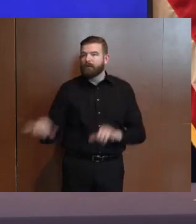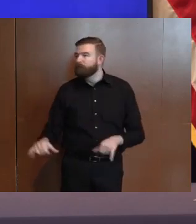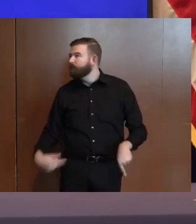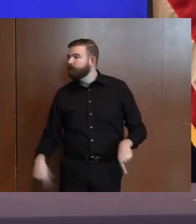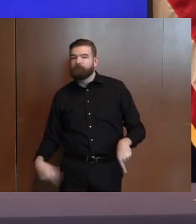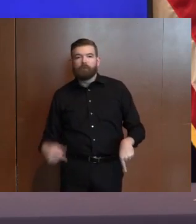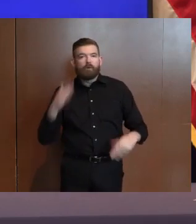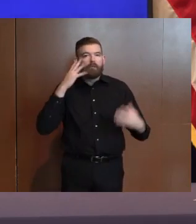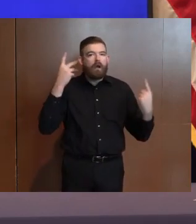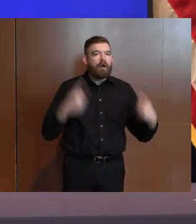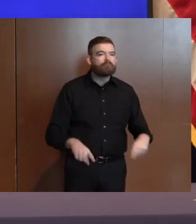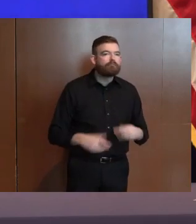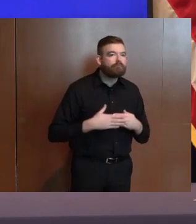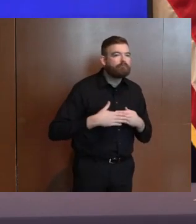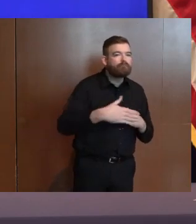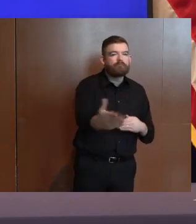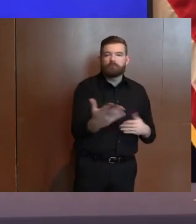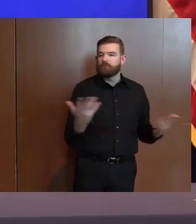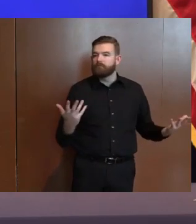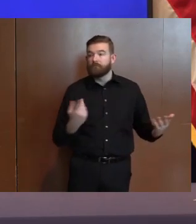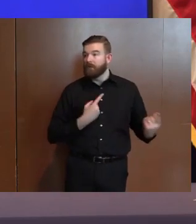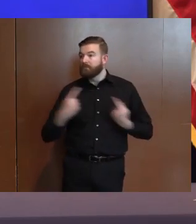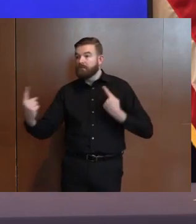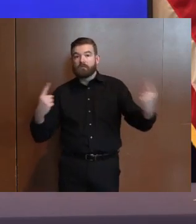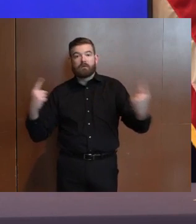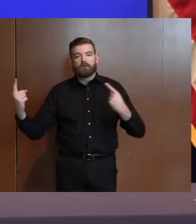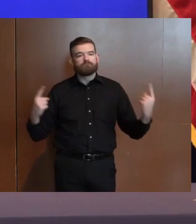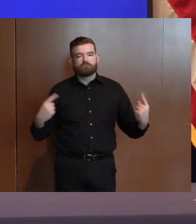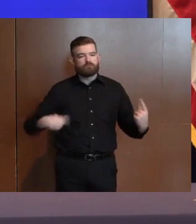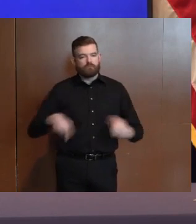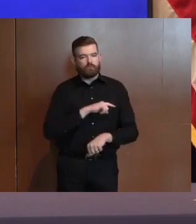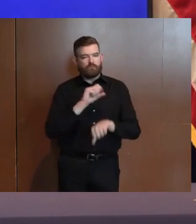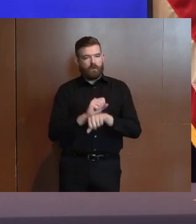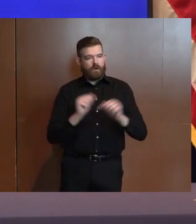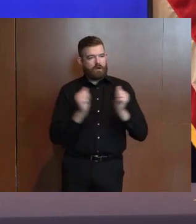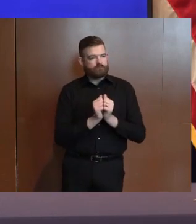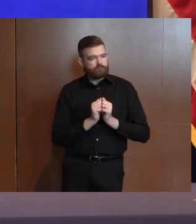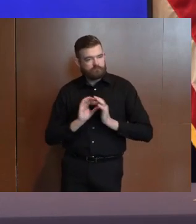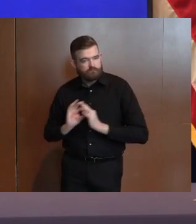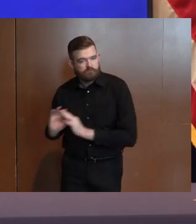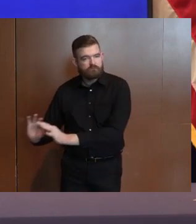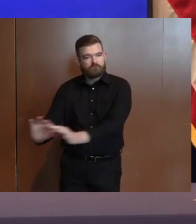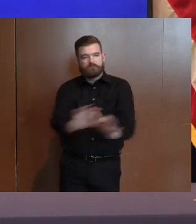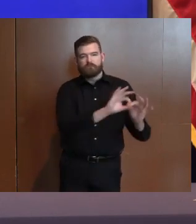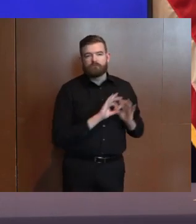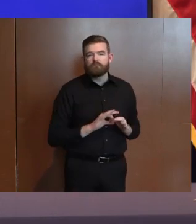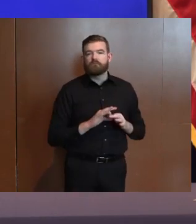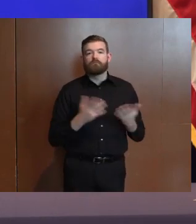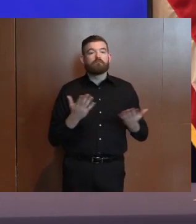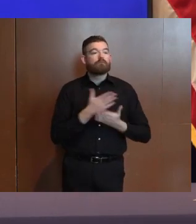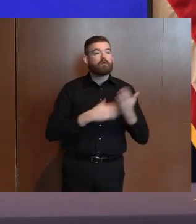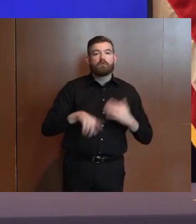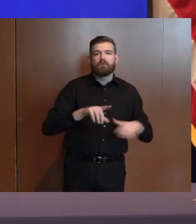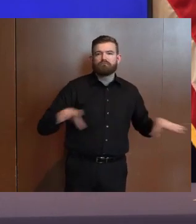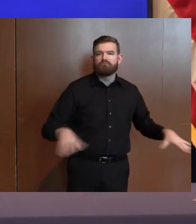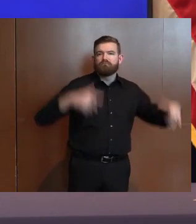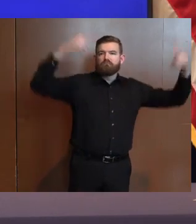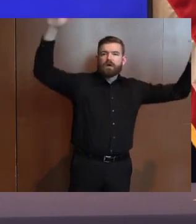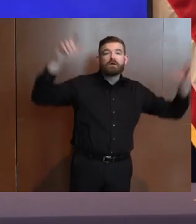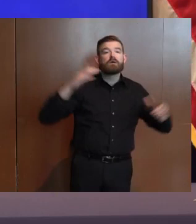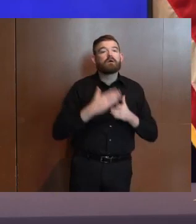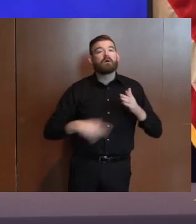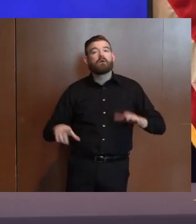this together. And if each one of us, no matter how big or how small, if each one of us does our part, we will get